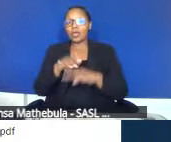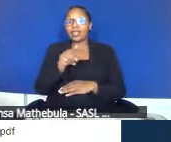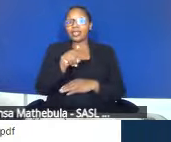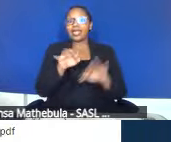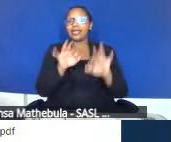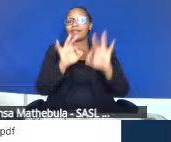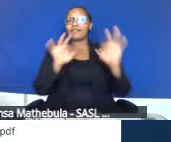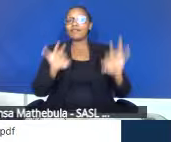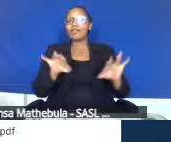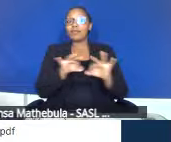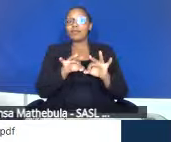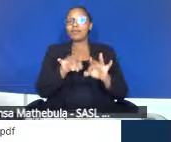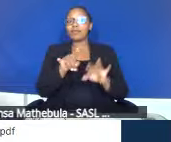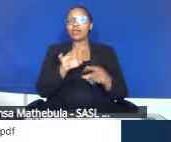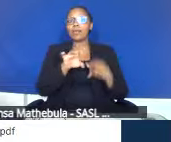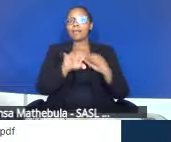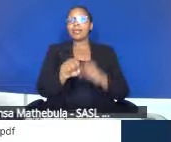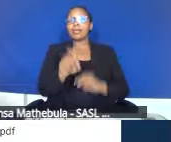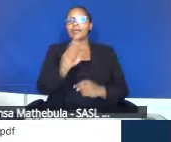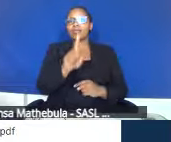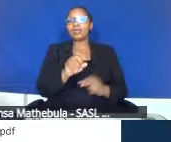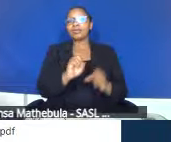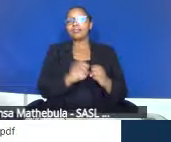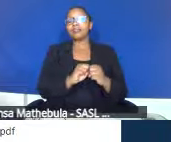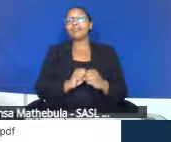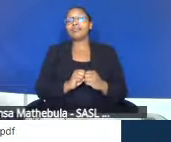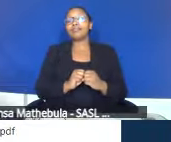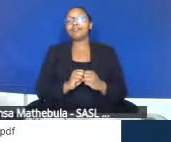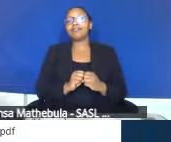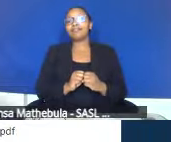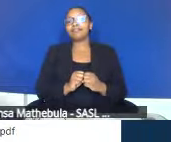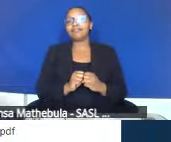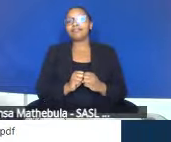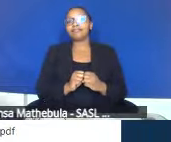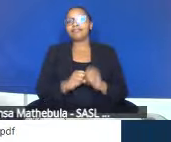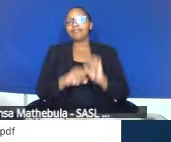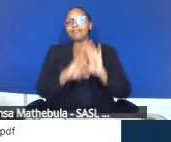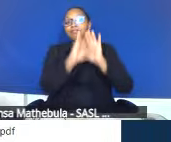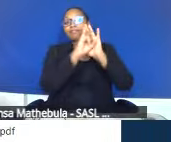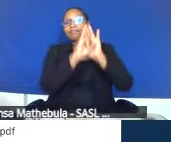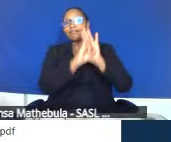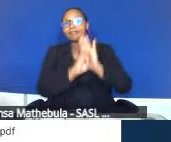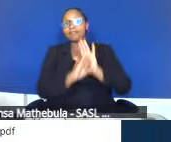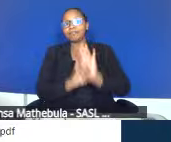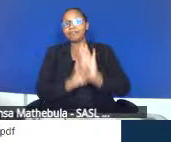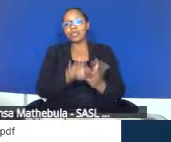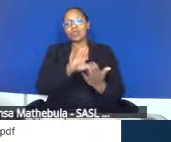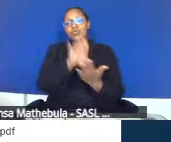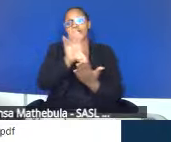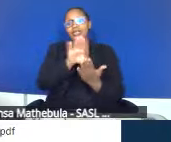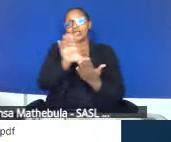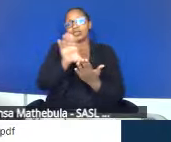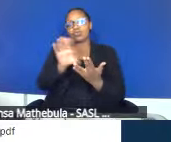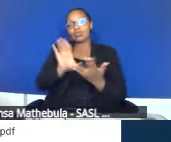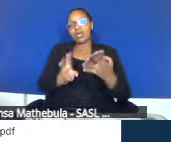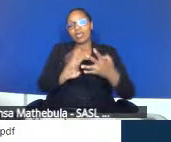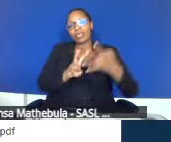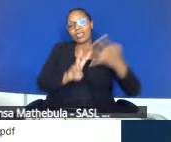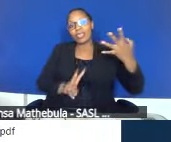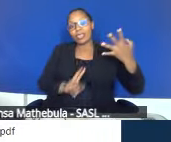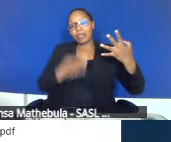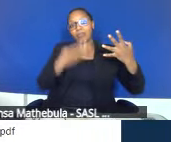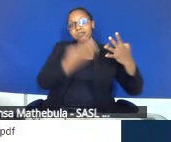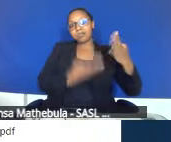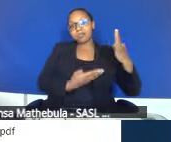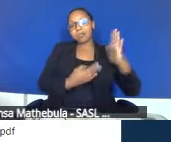get various diagnostic criteria. For example,